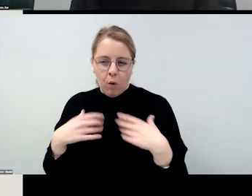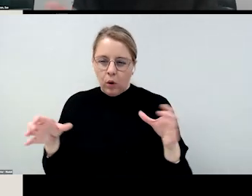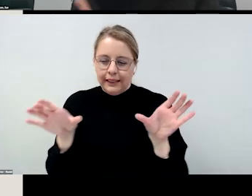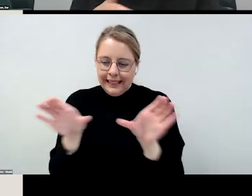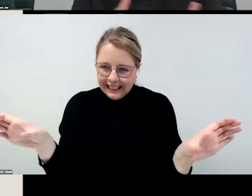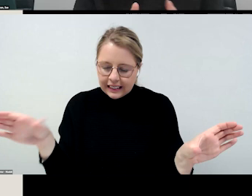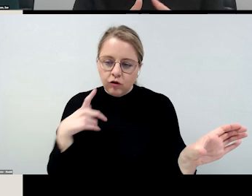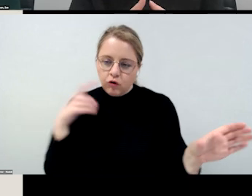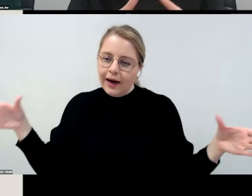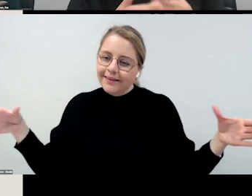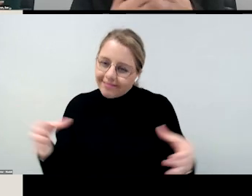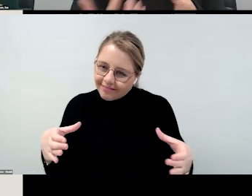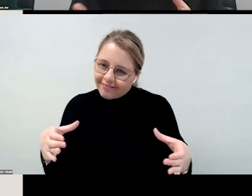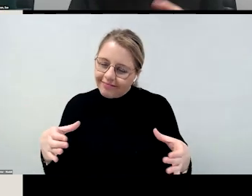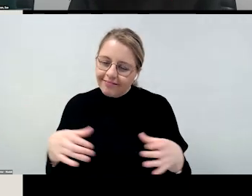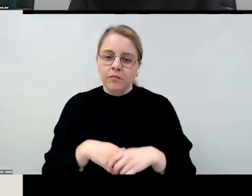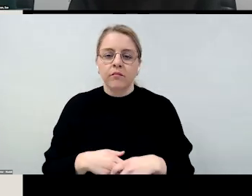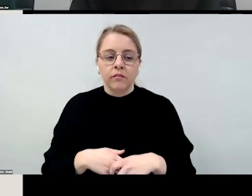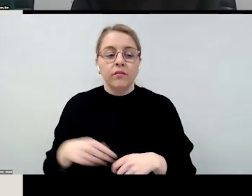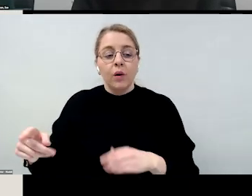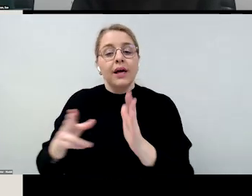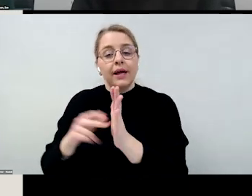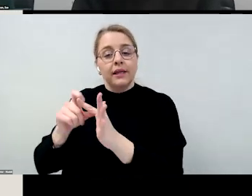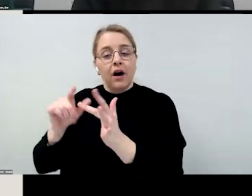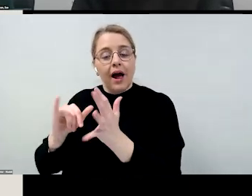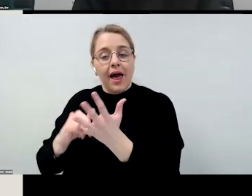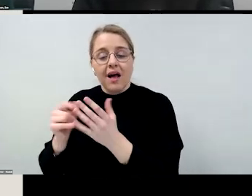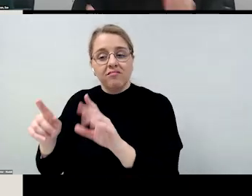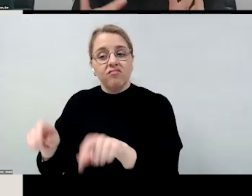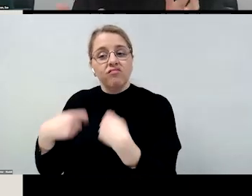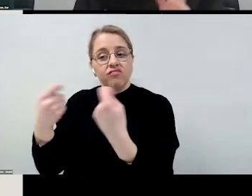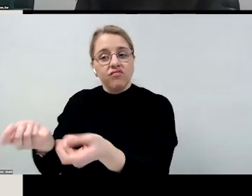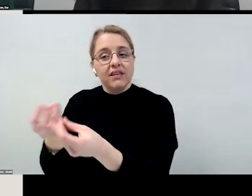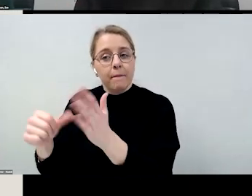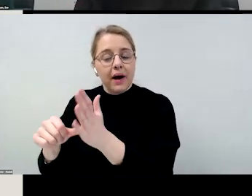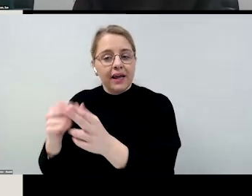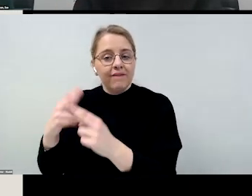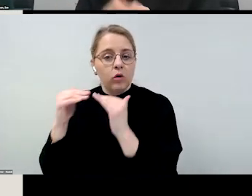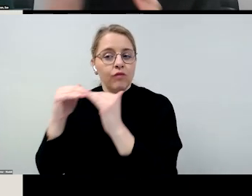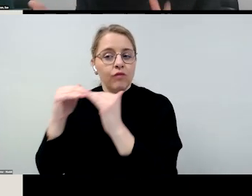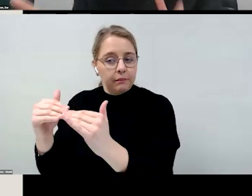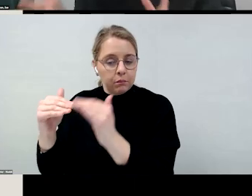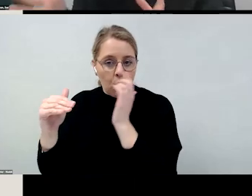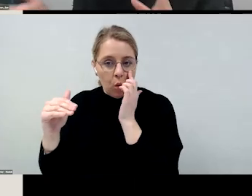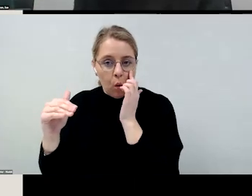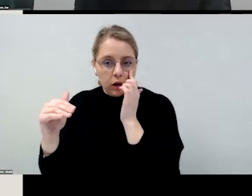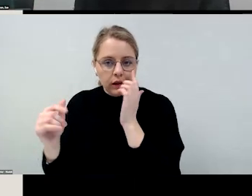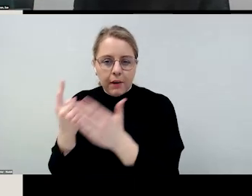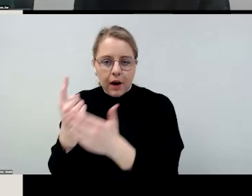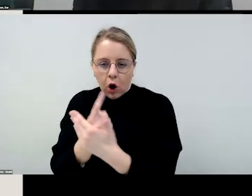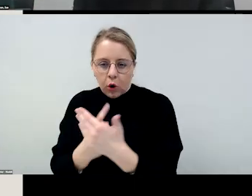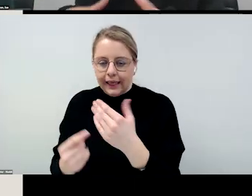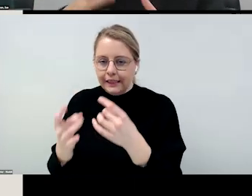for example, the NDIS does actually offer some funding for transport costs for health-related transport, but only under